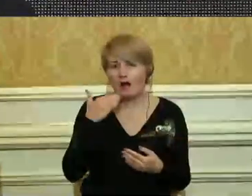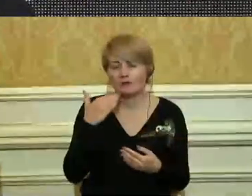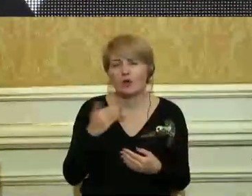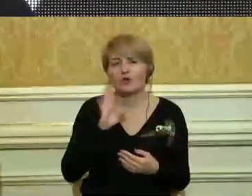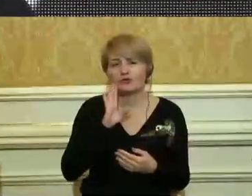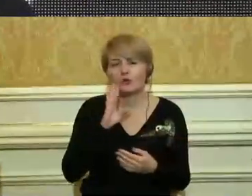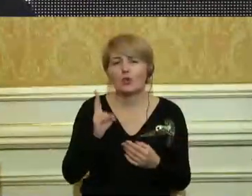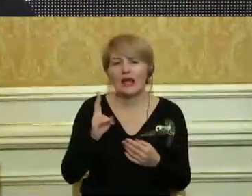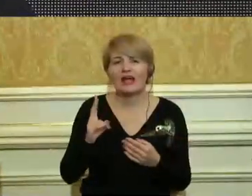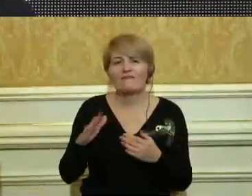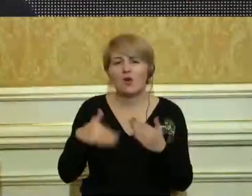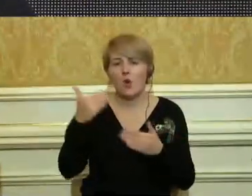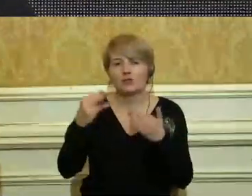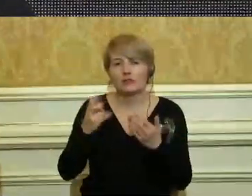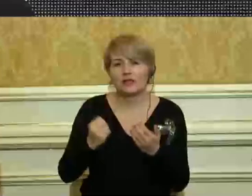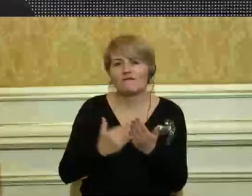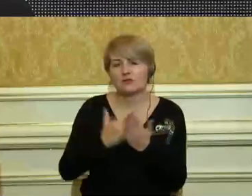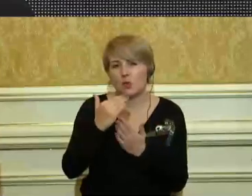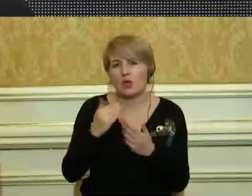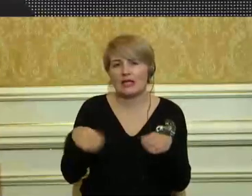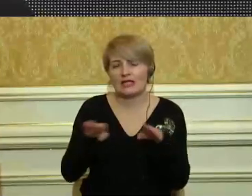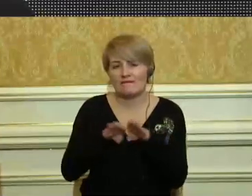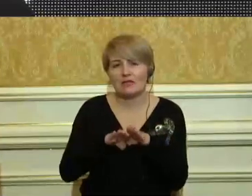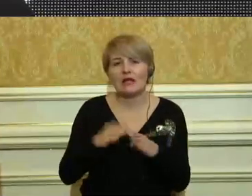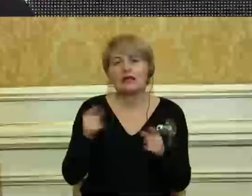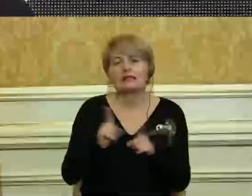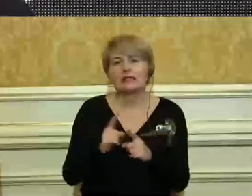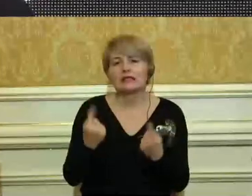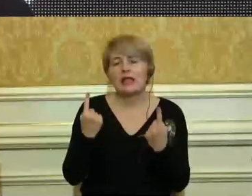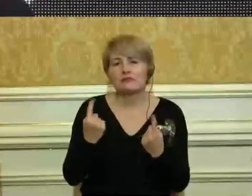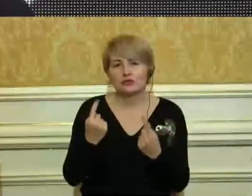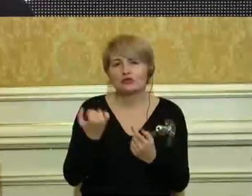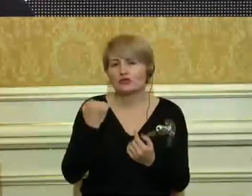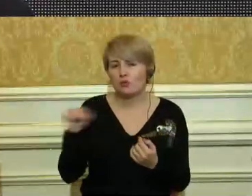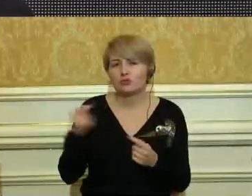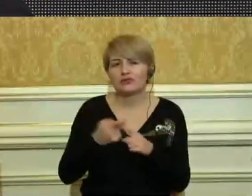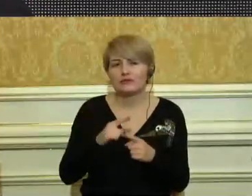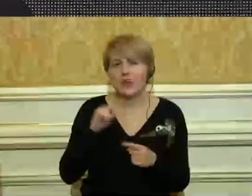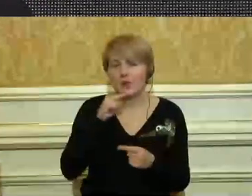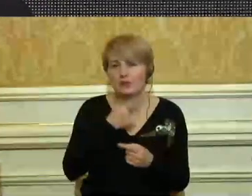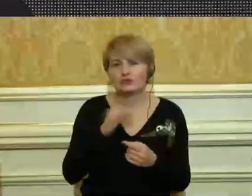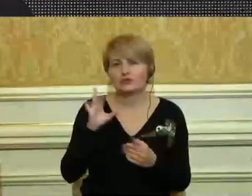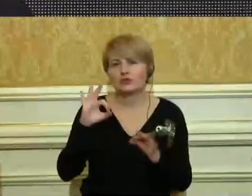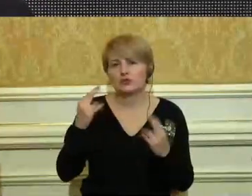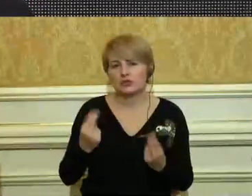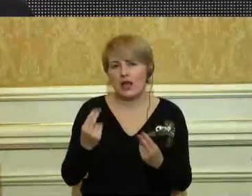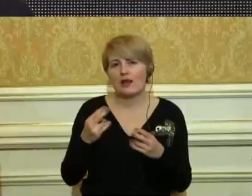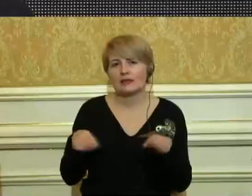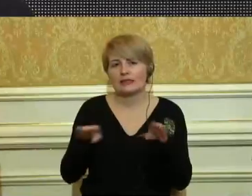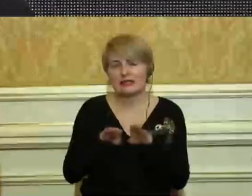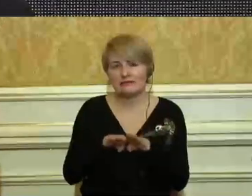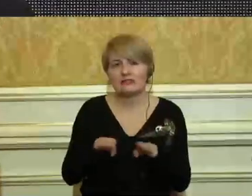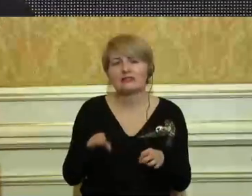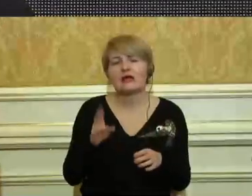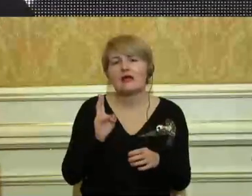of the most significant obstacles to that is economic and social inequalities that we face in our